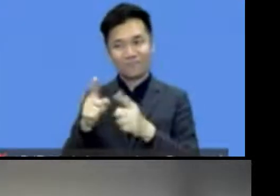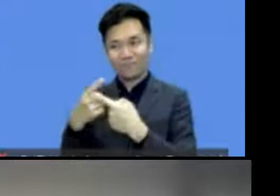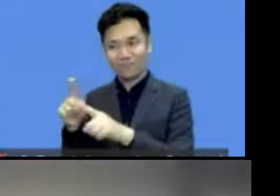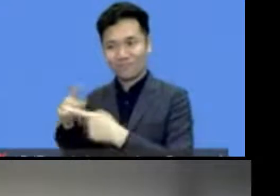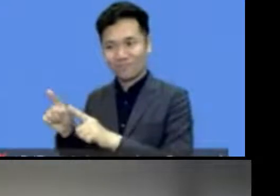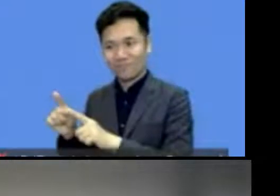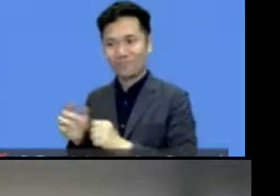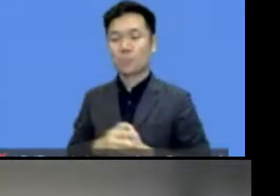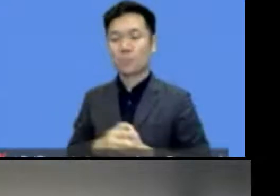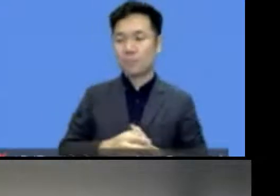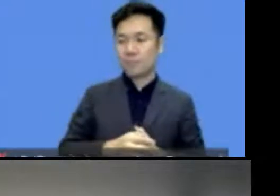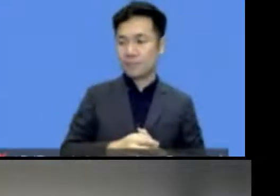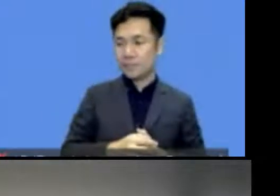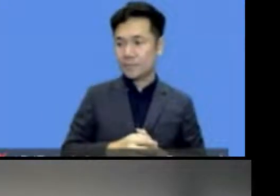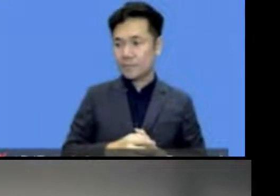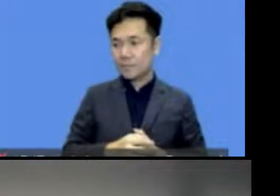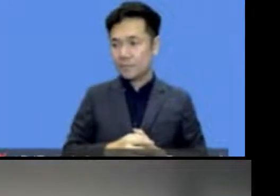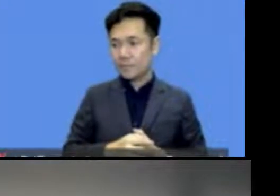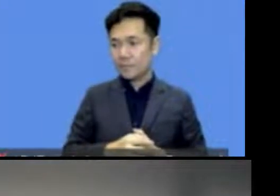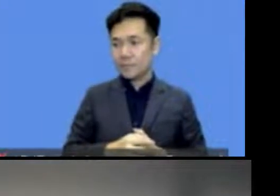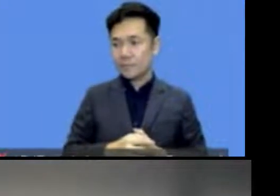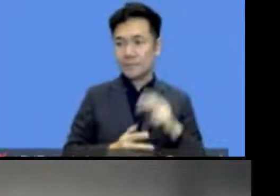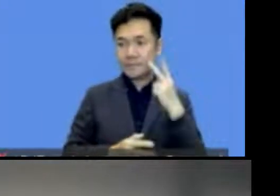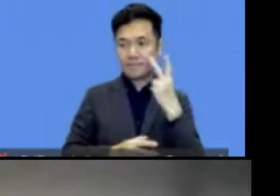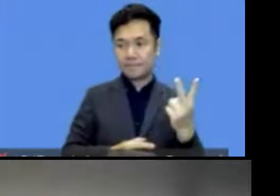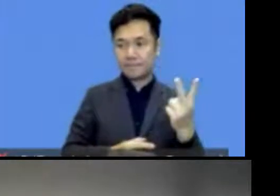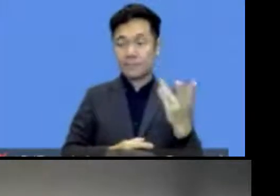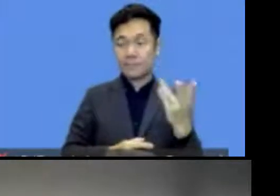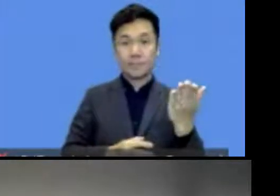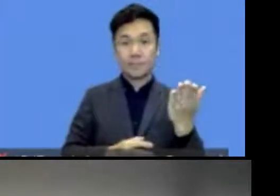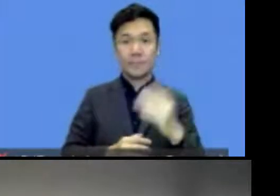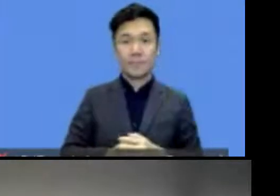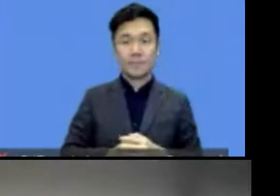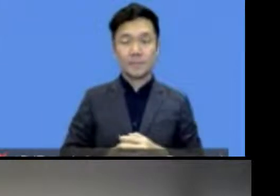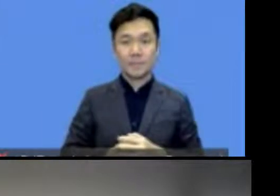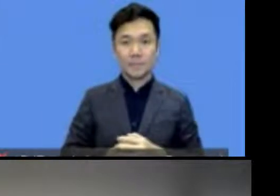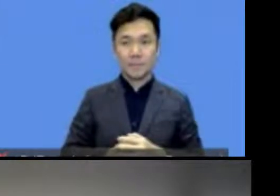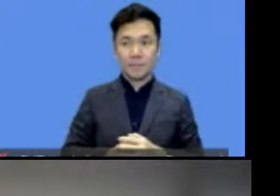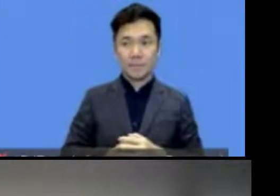to language. On the screen, we have the standard